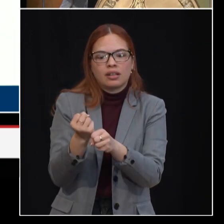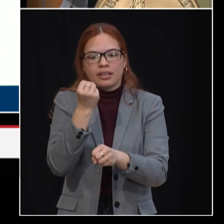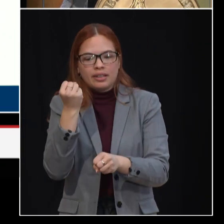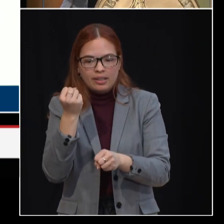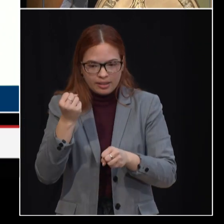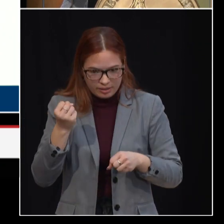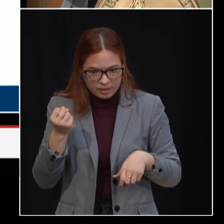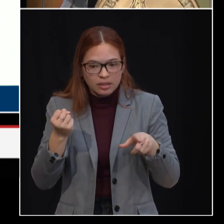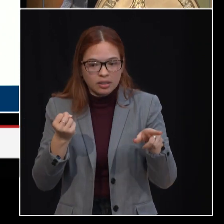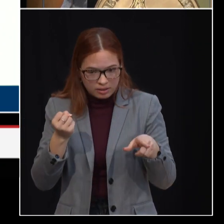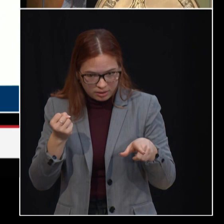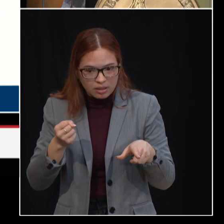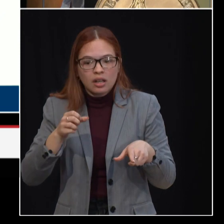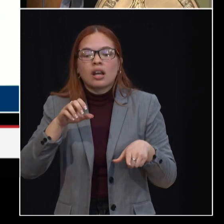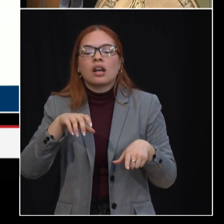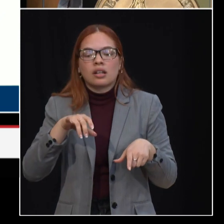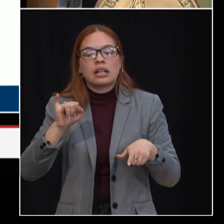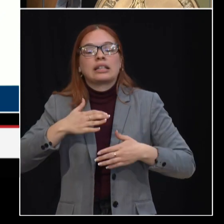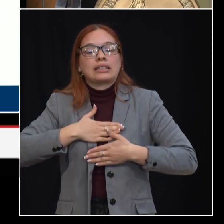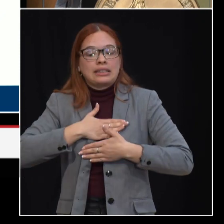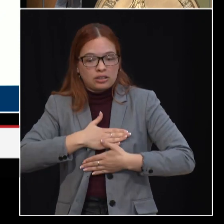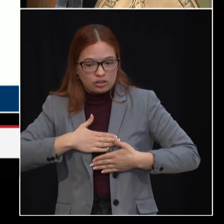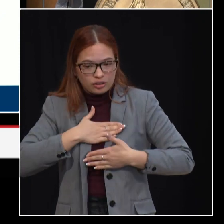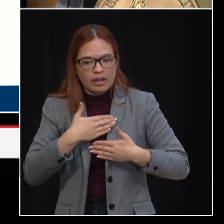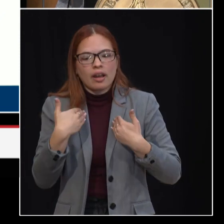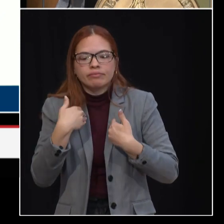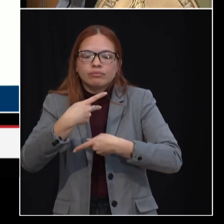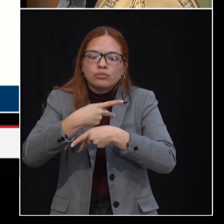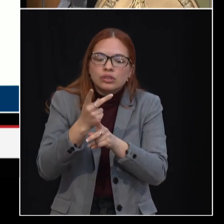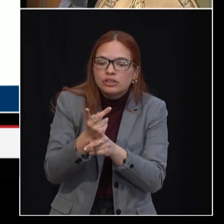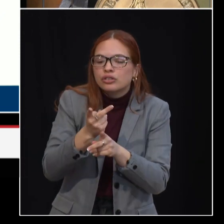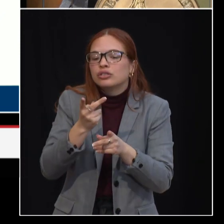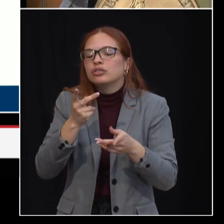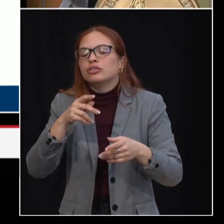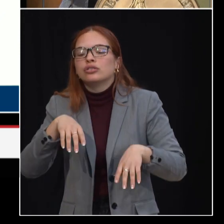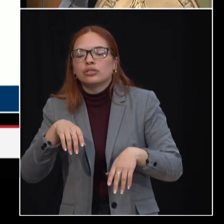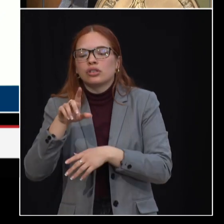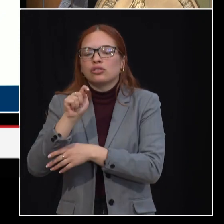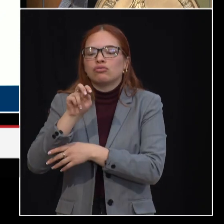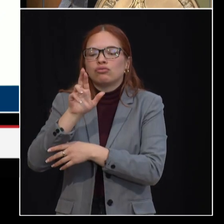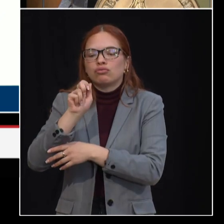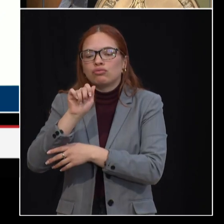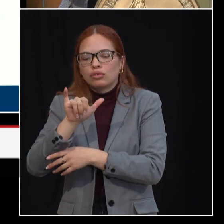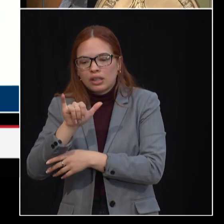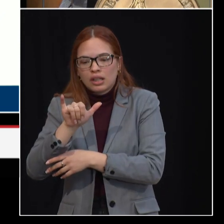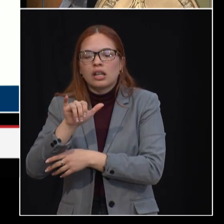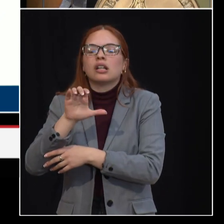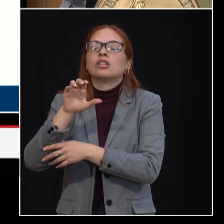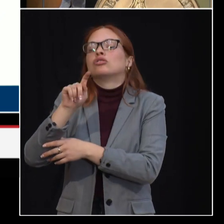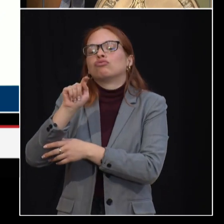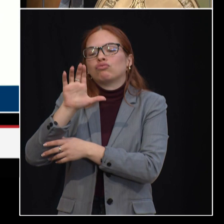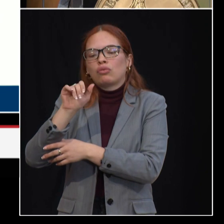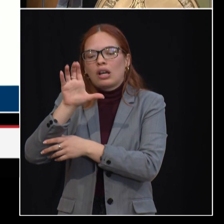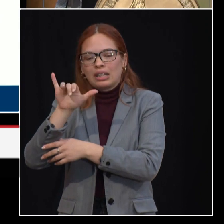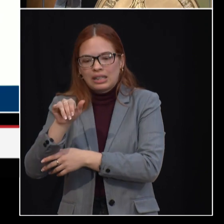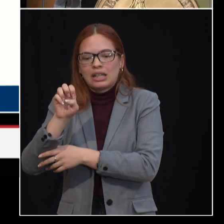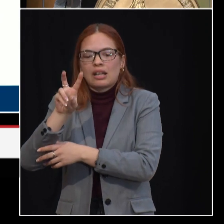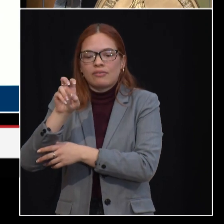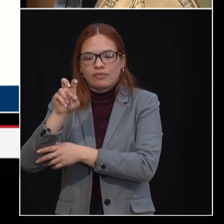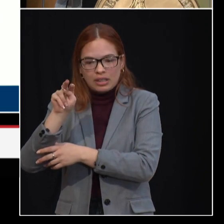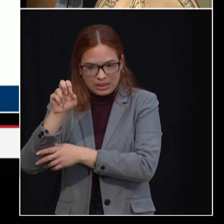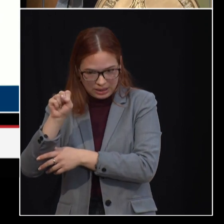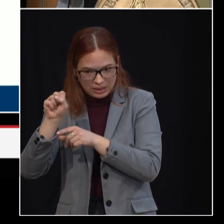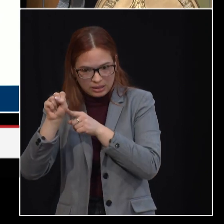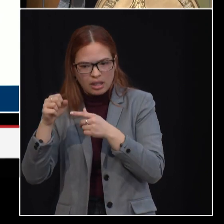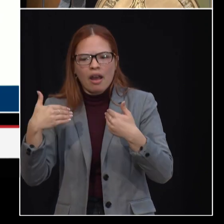none other than award-winning producer Tracy Edmonds. We have our esports event coming to the Entertainment and Sports Arena,